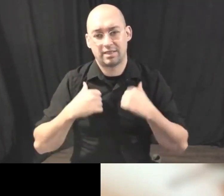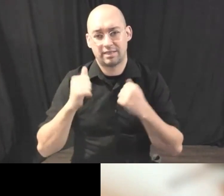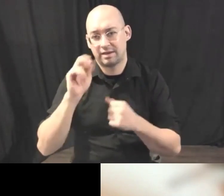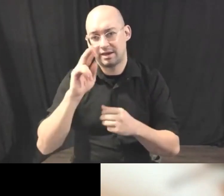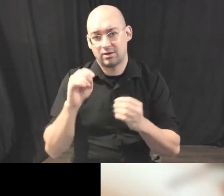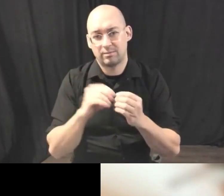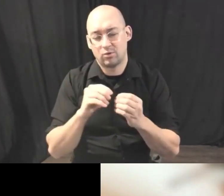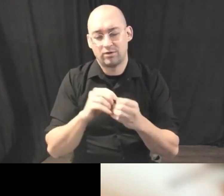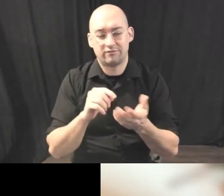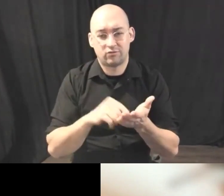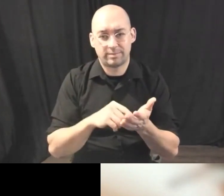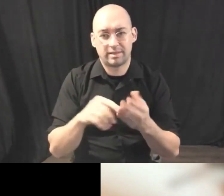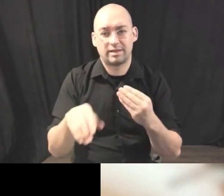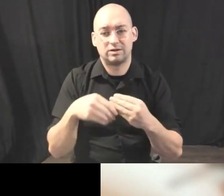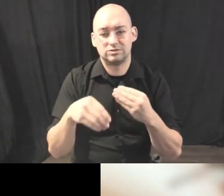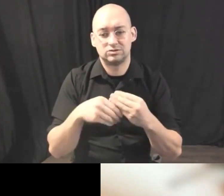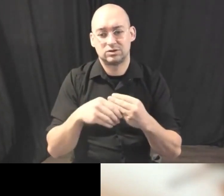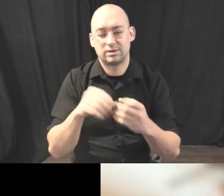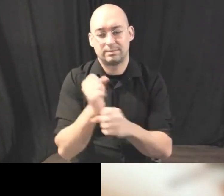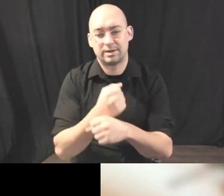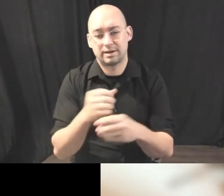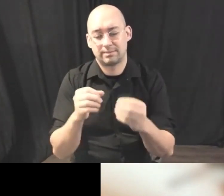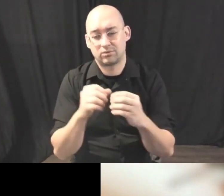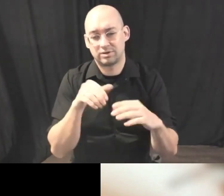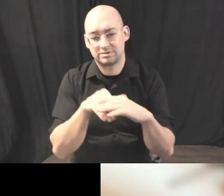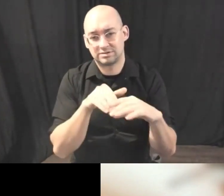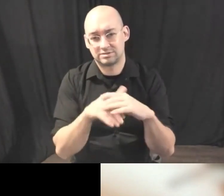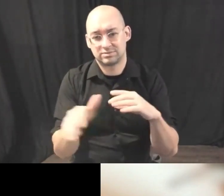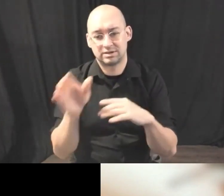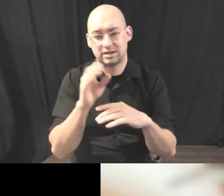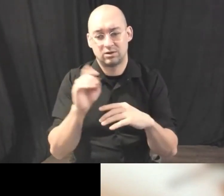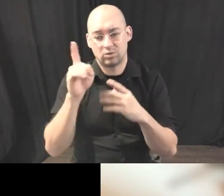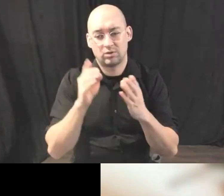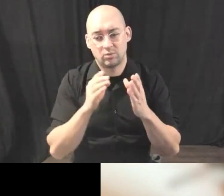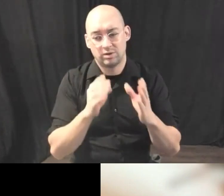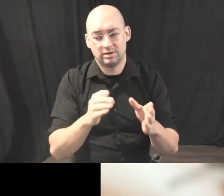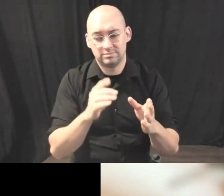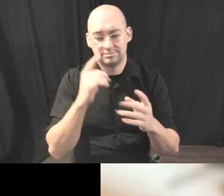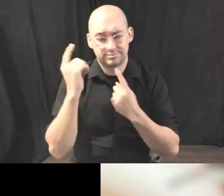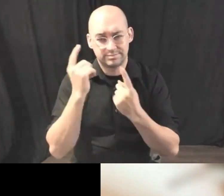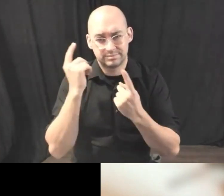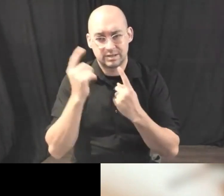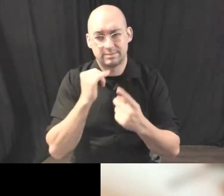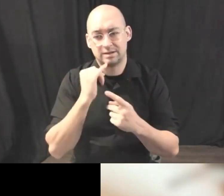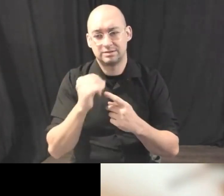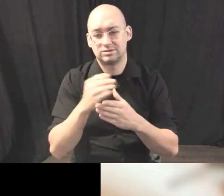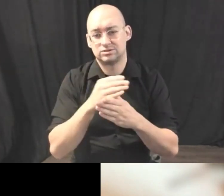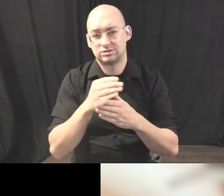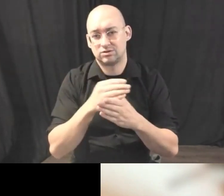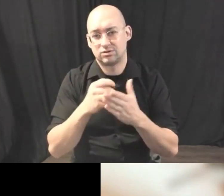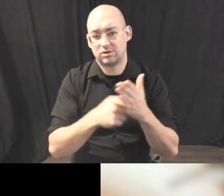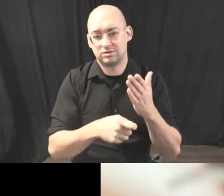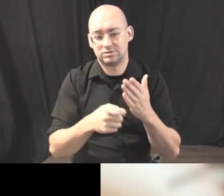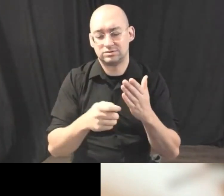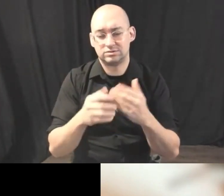would also add on and making it more accessible. And one of the things that we always tend to look at is like that share of cost, and she raised it as well. And